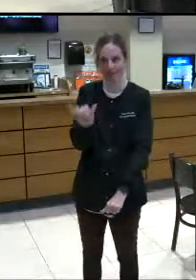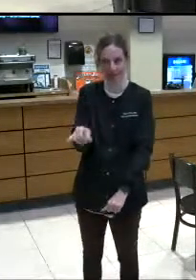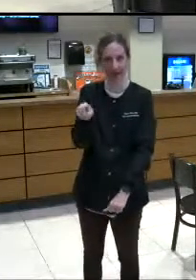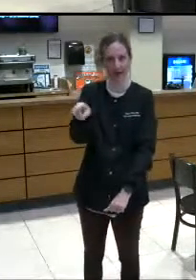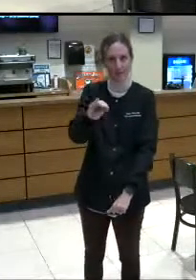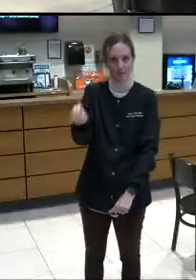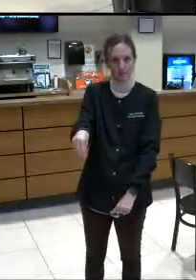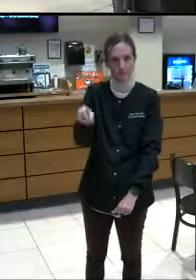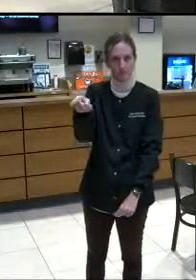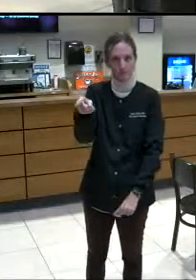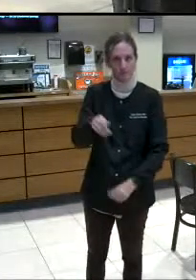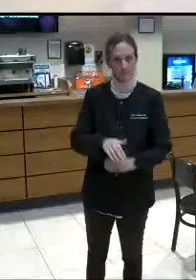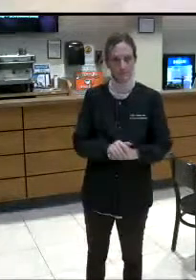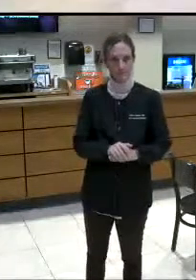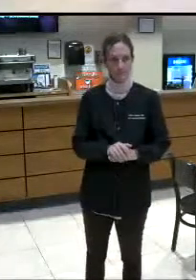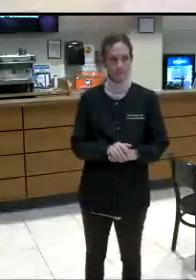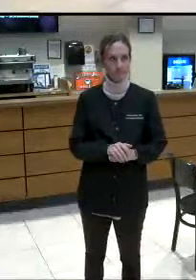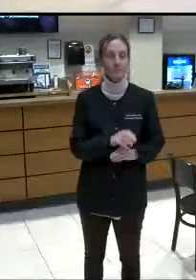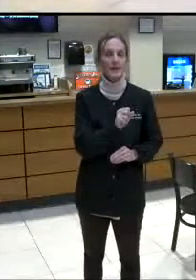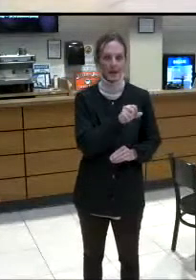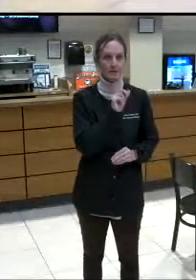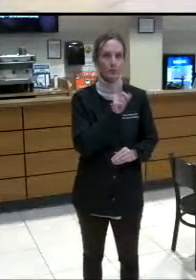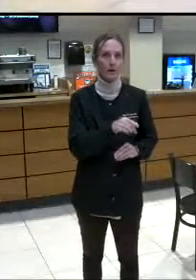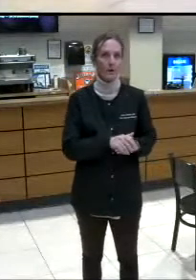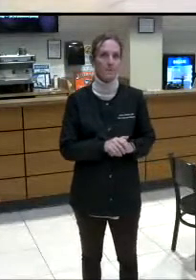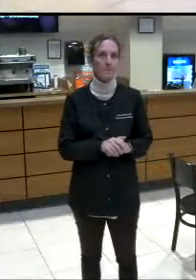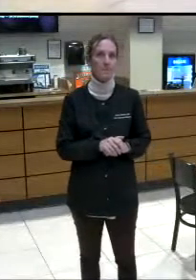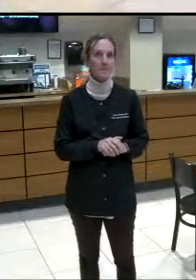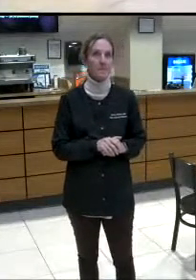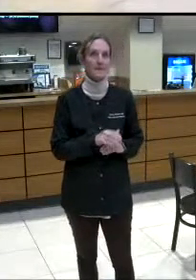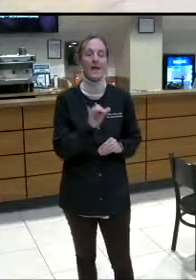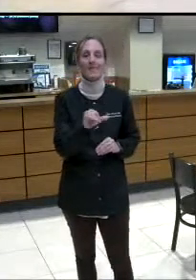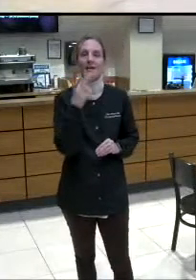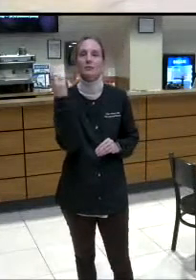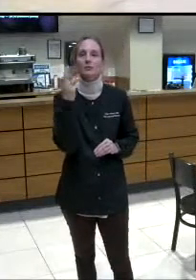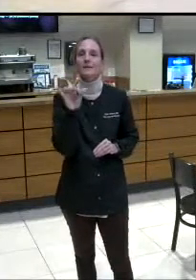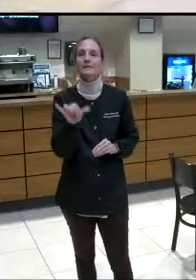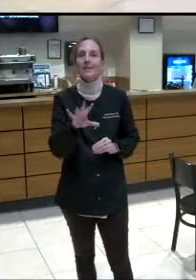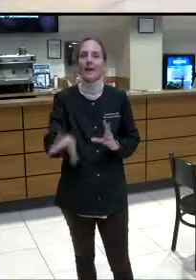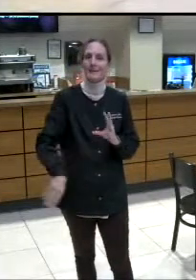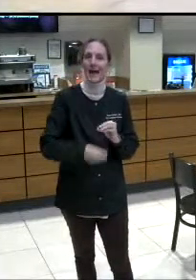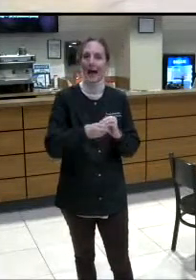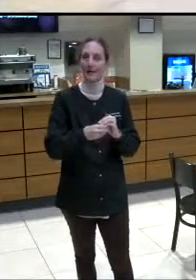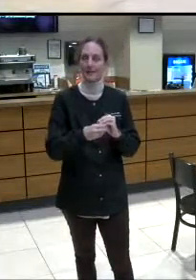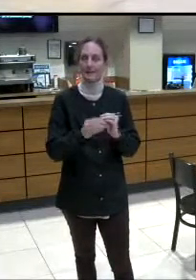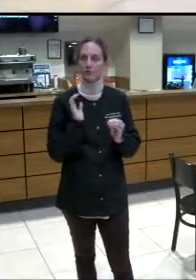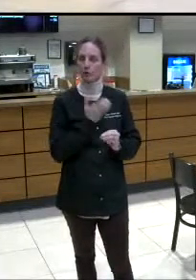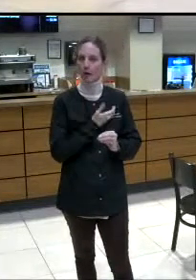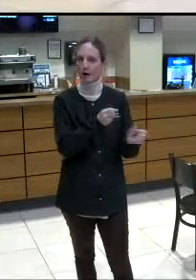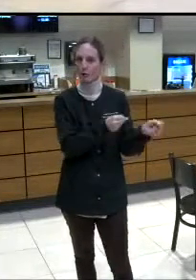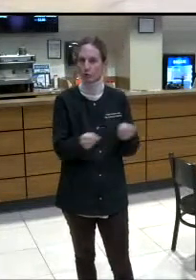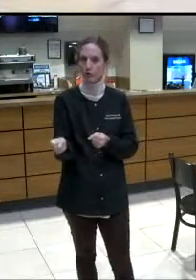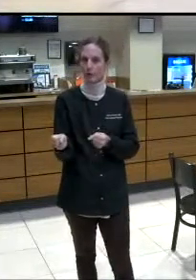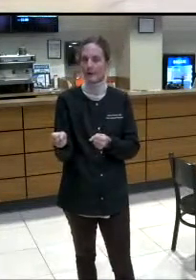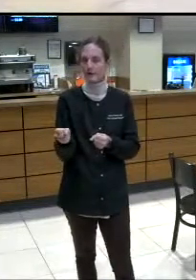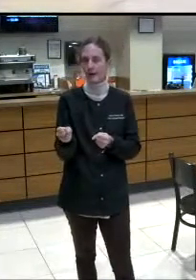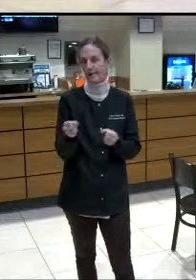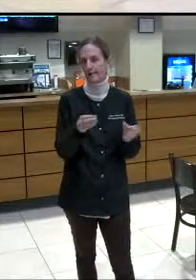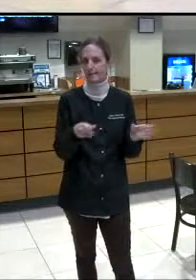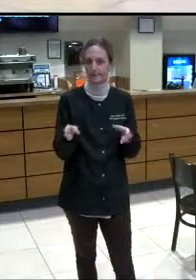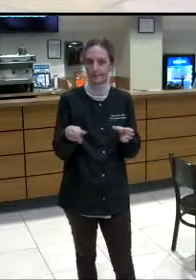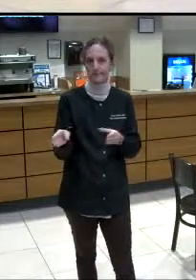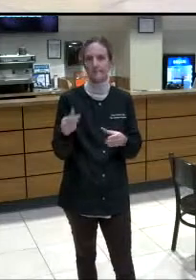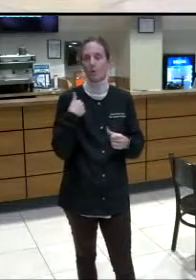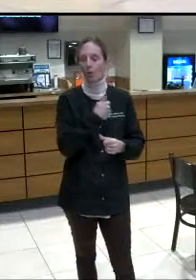these outcomes? Yes, ma'am. And that is a reason that is a part of our strategic plan. So as we worked on creating our